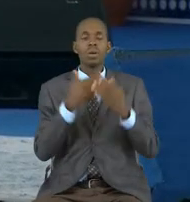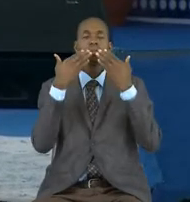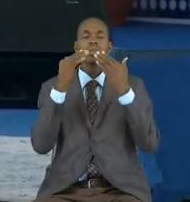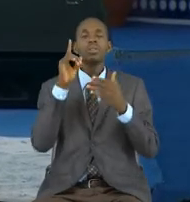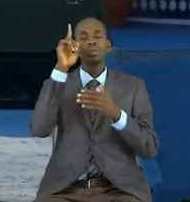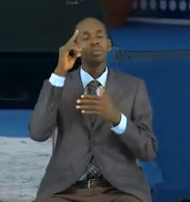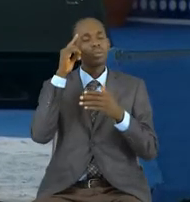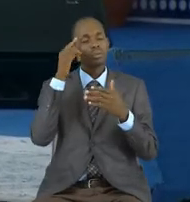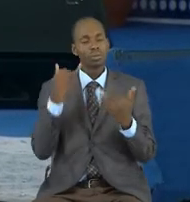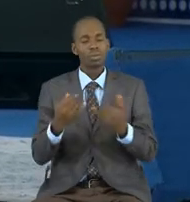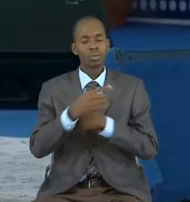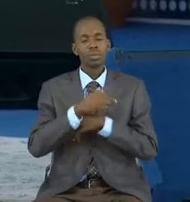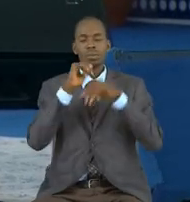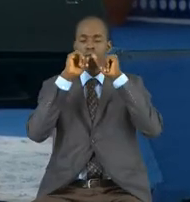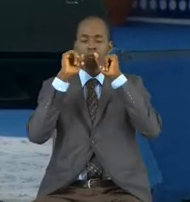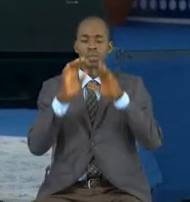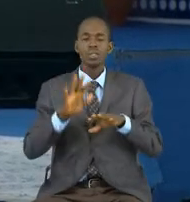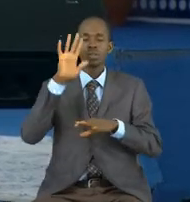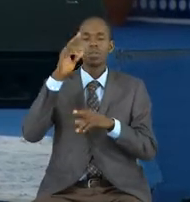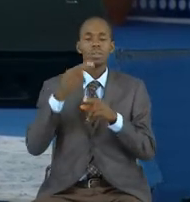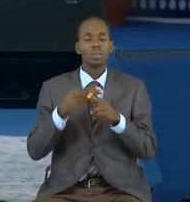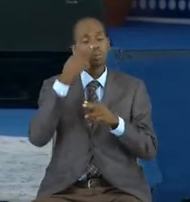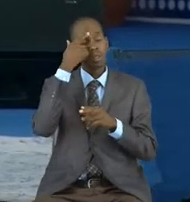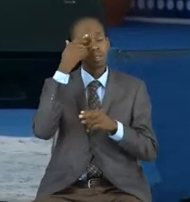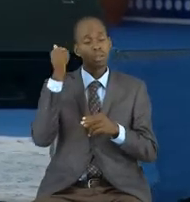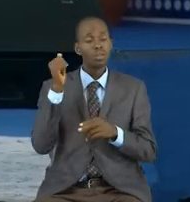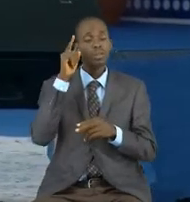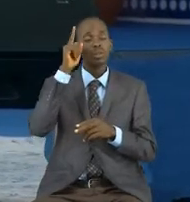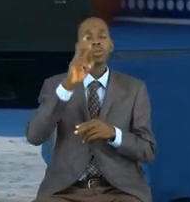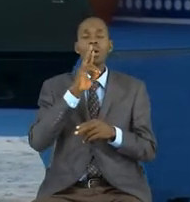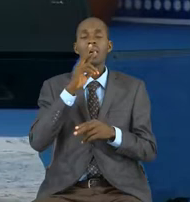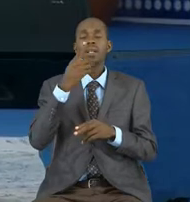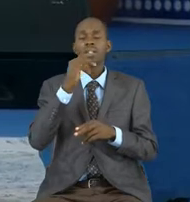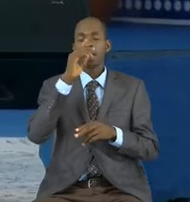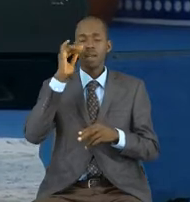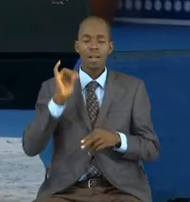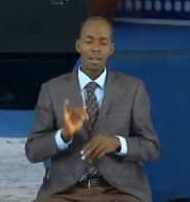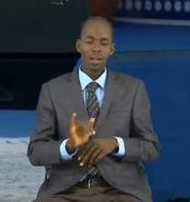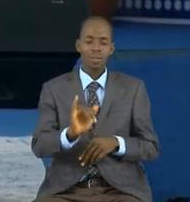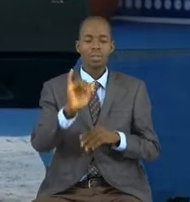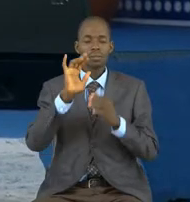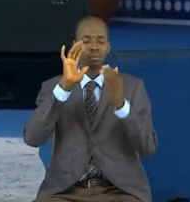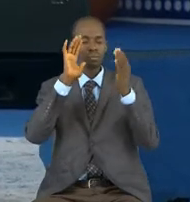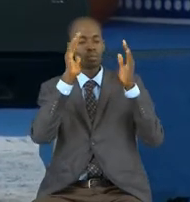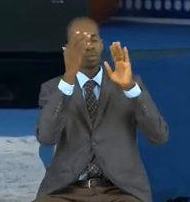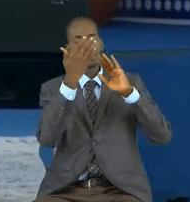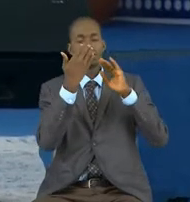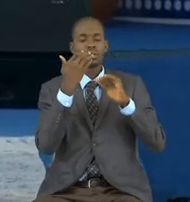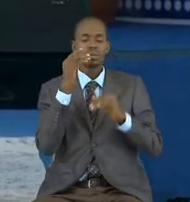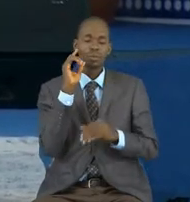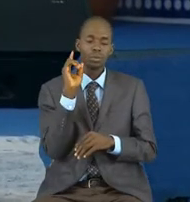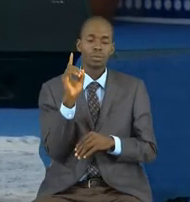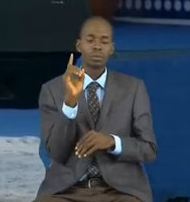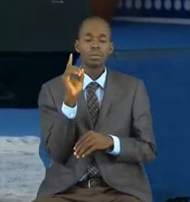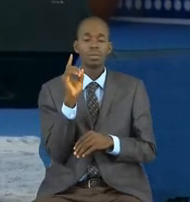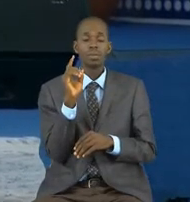We bless your name because you are the ever-present one. You are with us. You